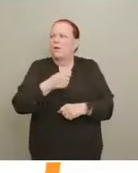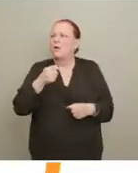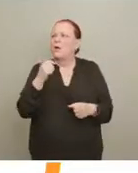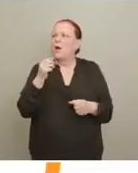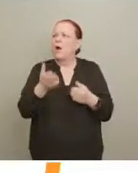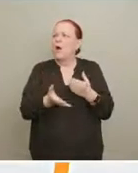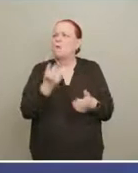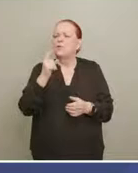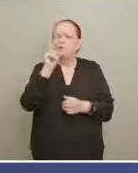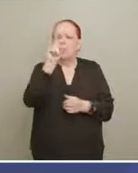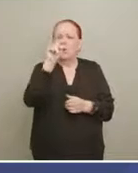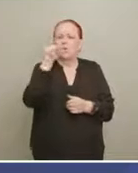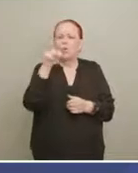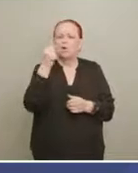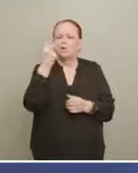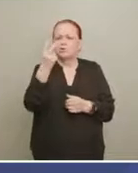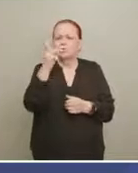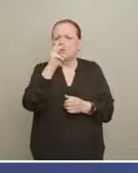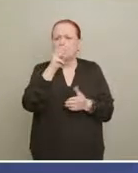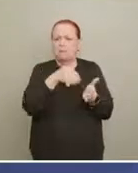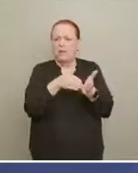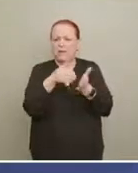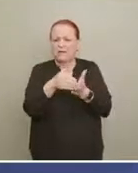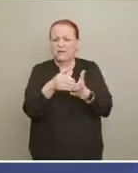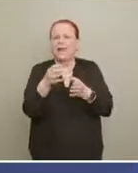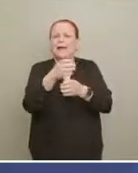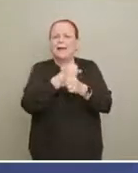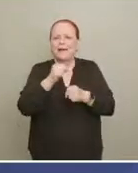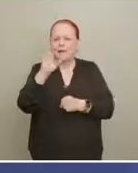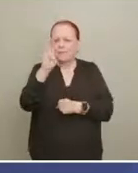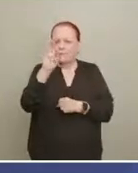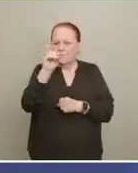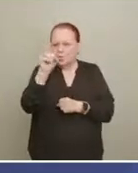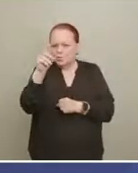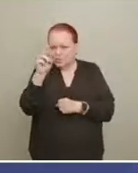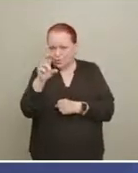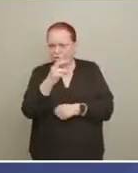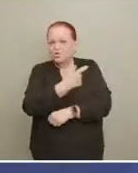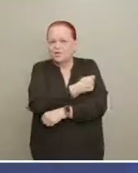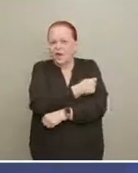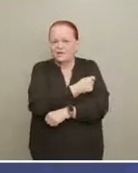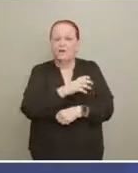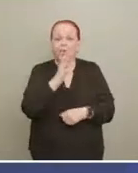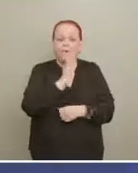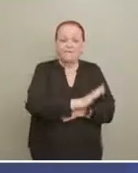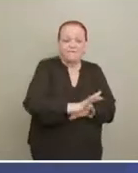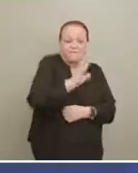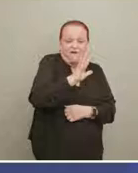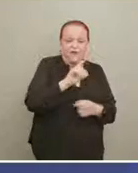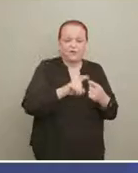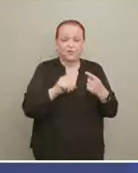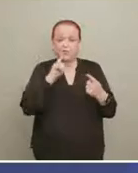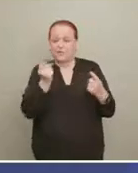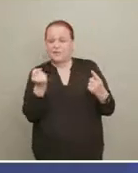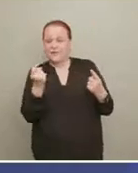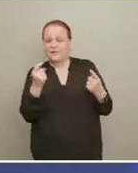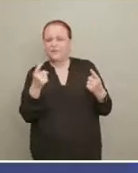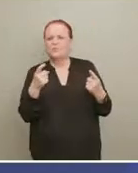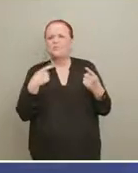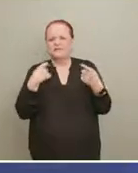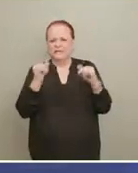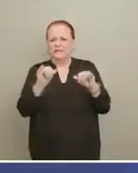close to 1.2 million folks who have gotten their booster shots. Our 5 to 11 year olds, we still need to do some work on